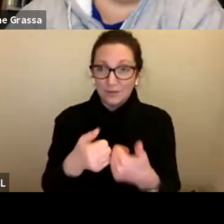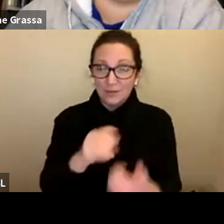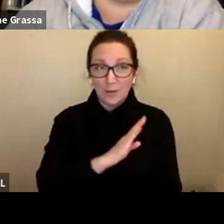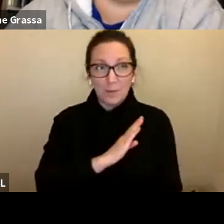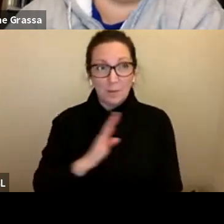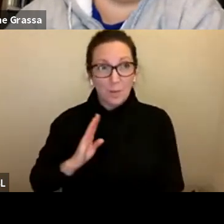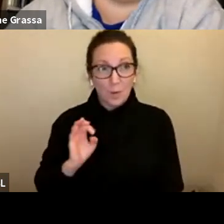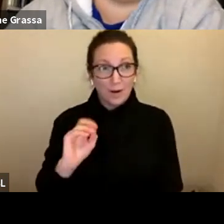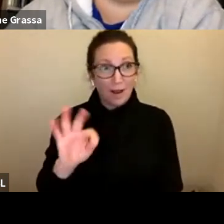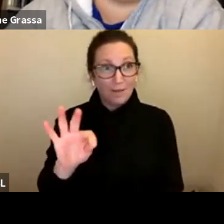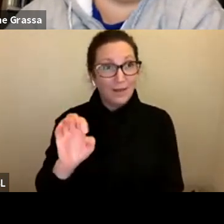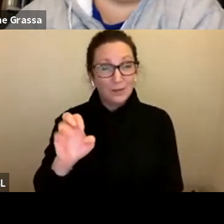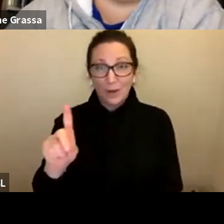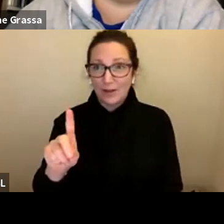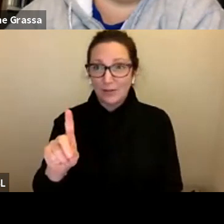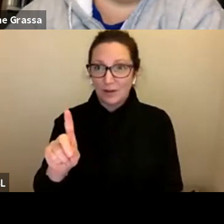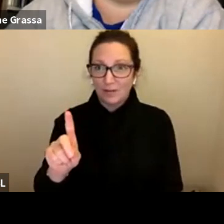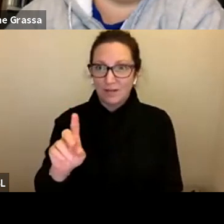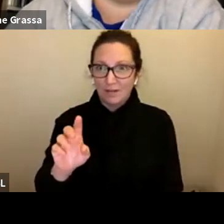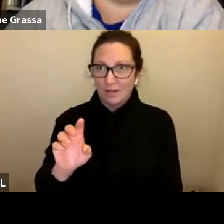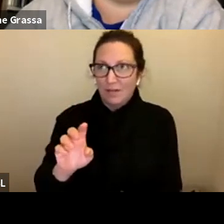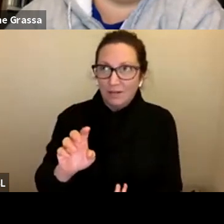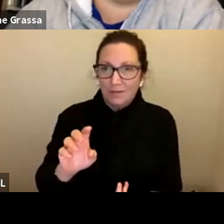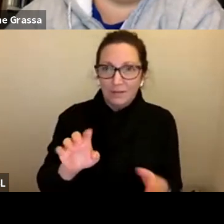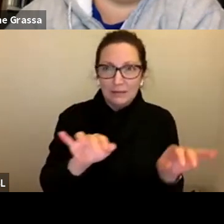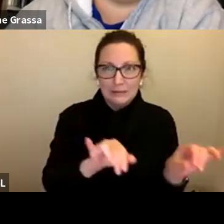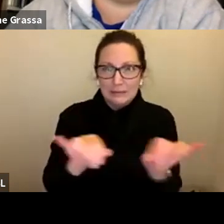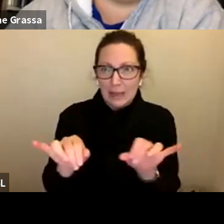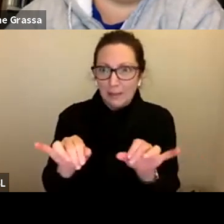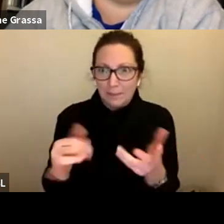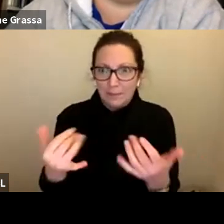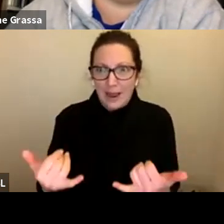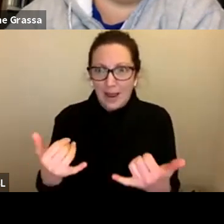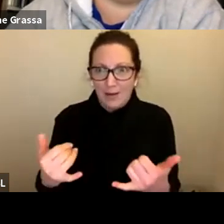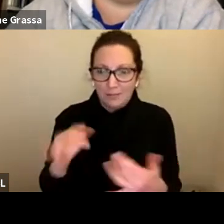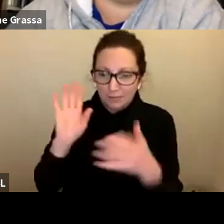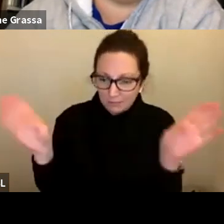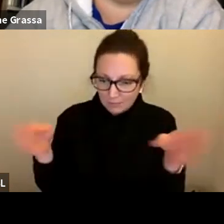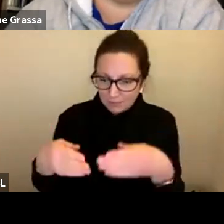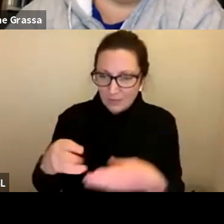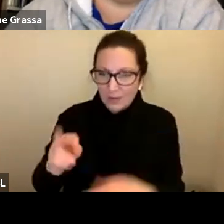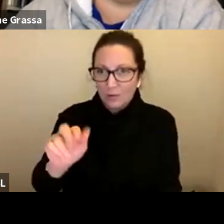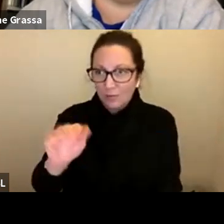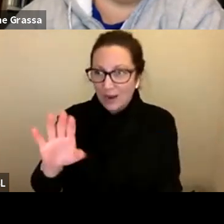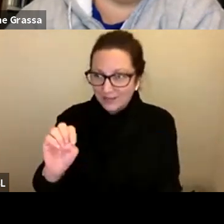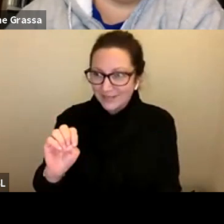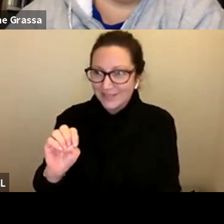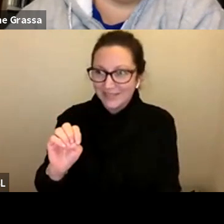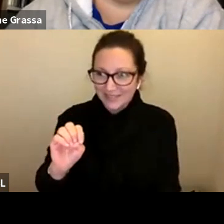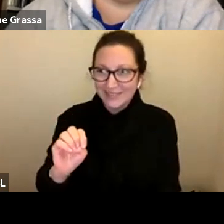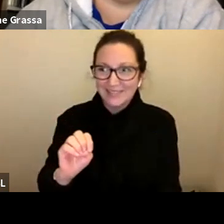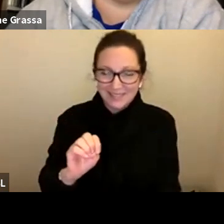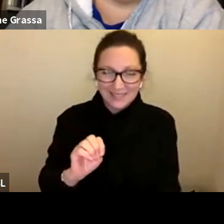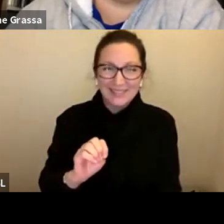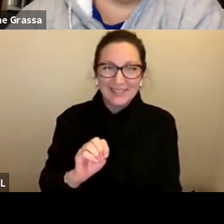So if there is a red zone for constitutional law, we